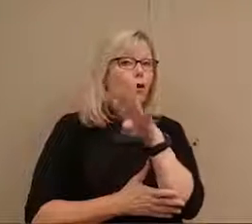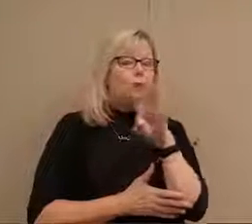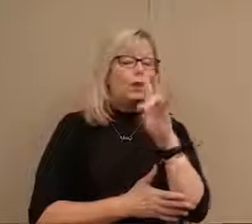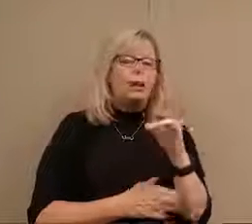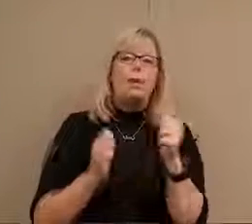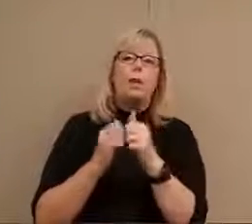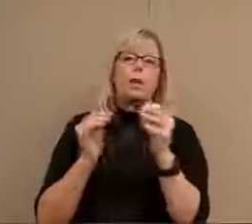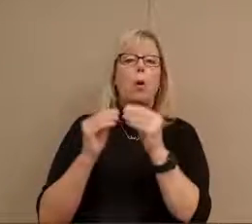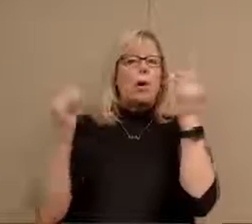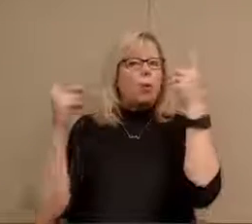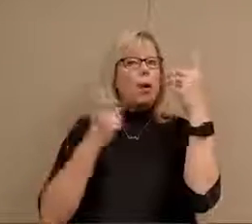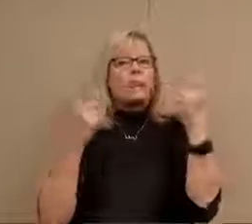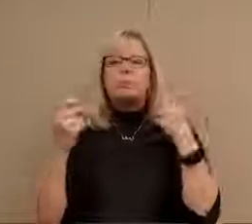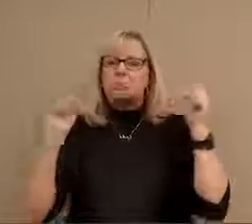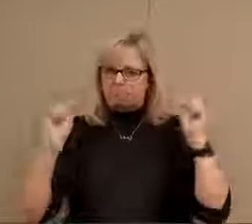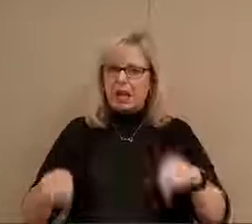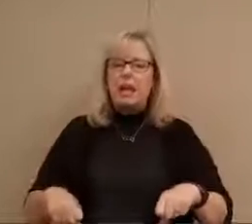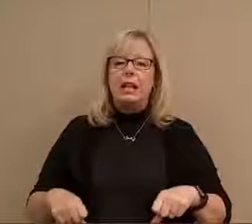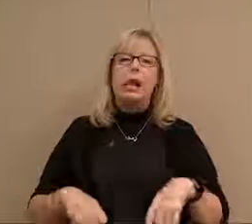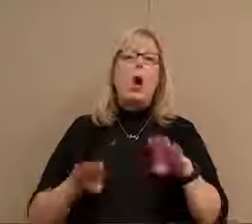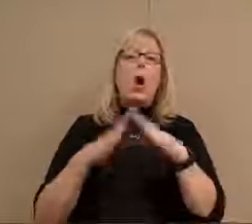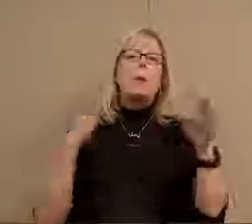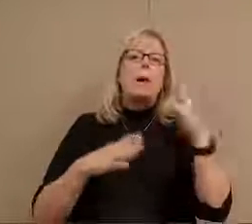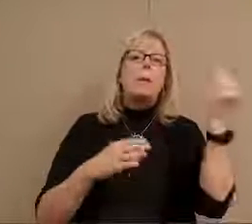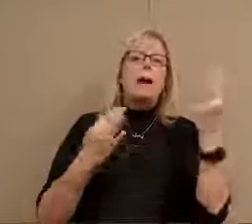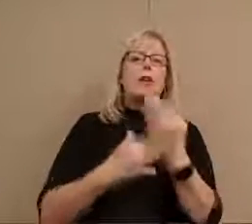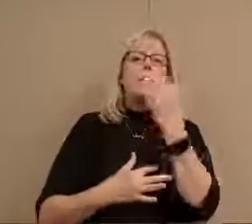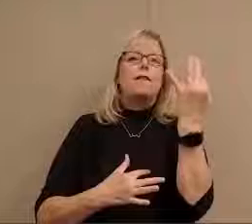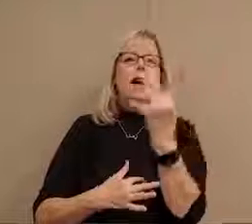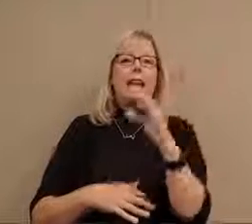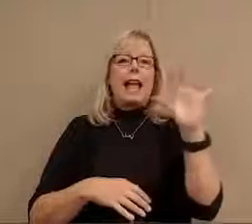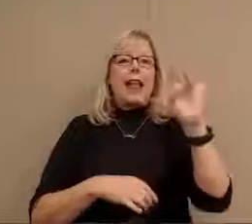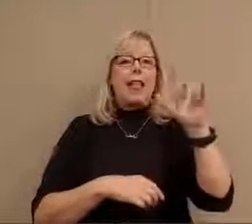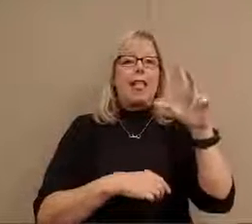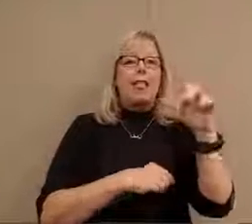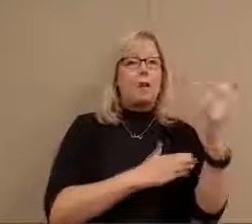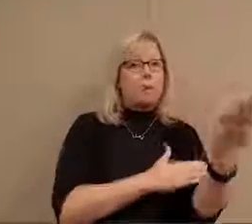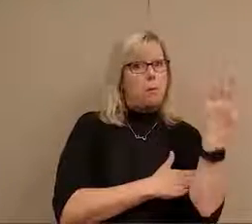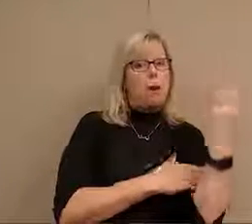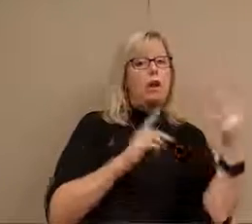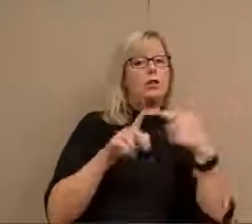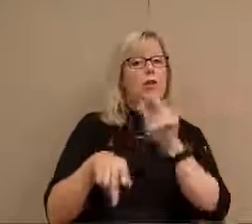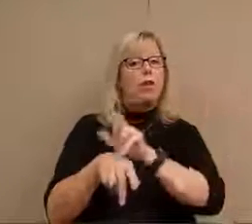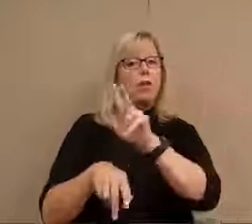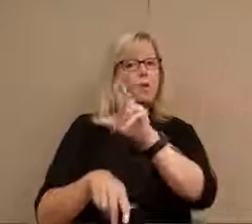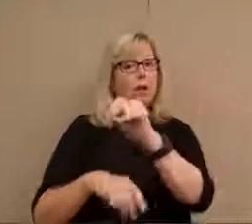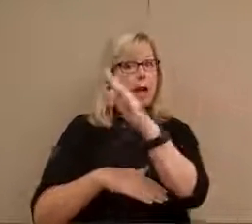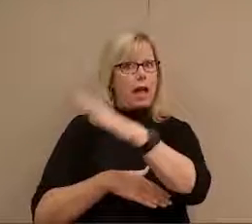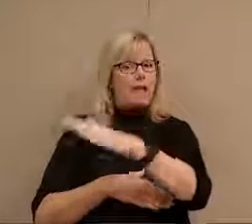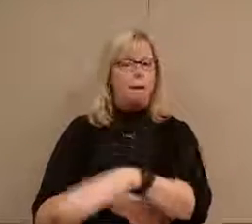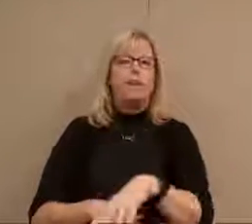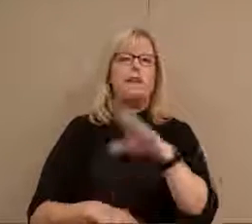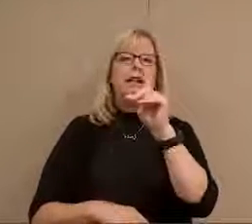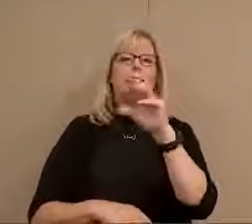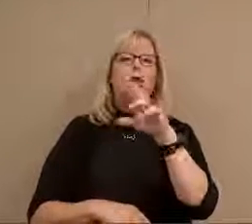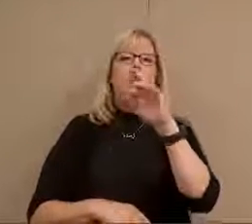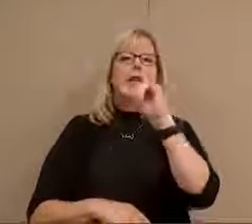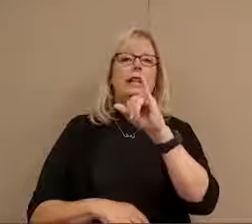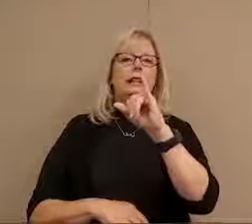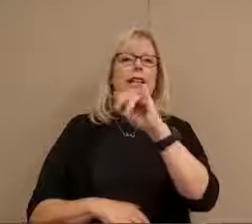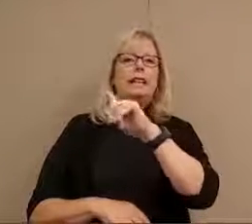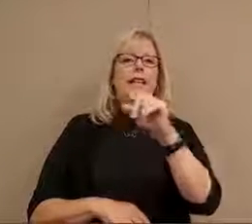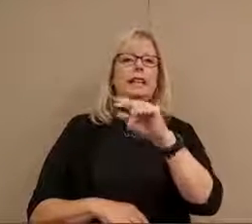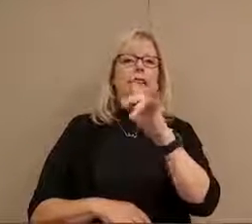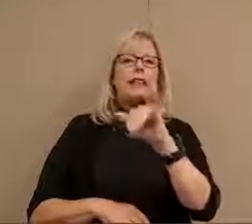825-4447 with more questions. They're open Monday through Friday from 8:30 to 3:30. Dr. Ezeki will be hosting a town hall